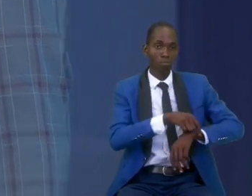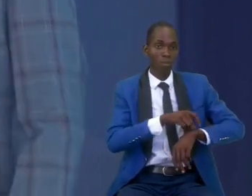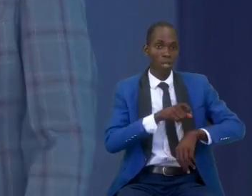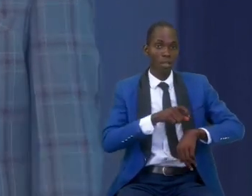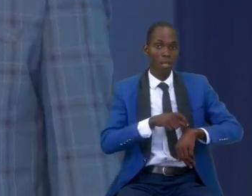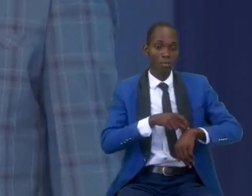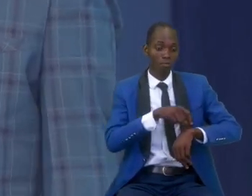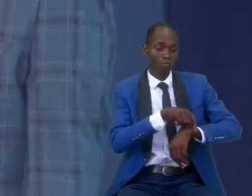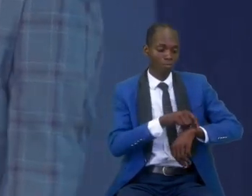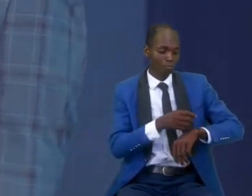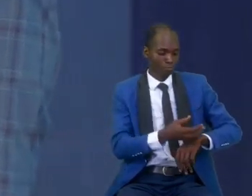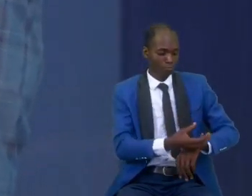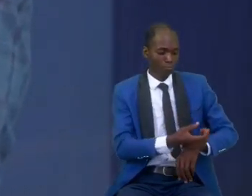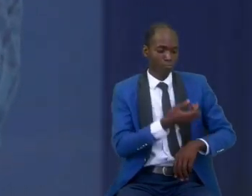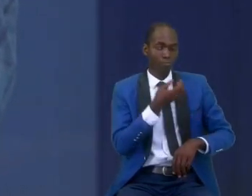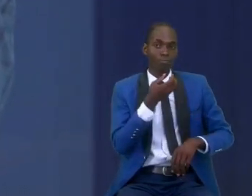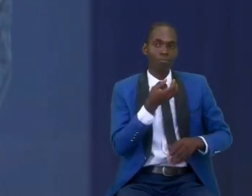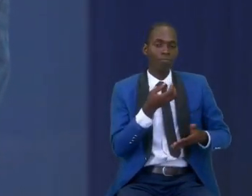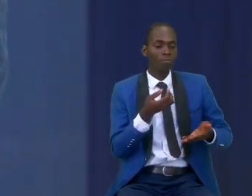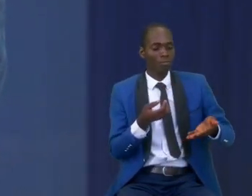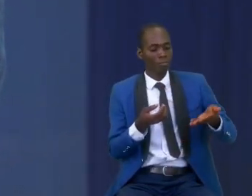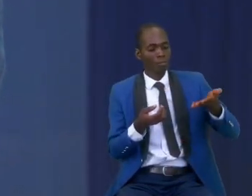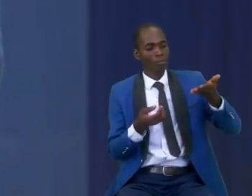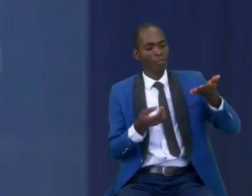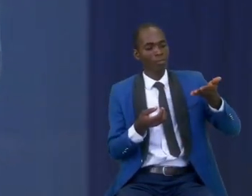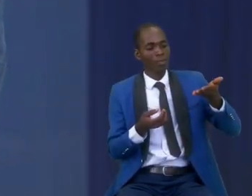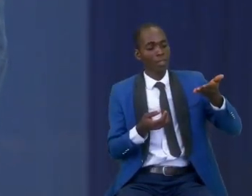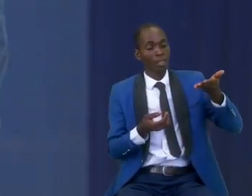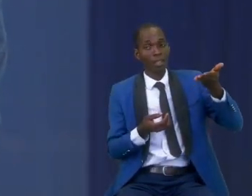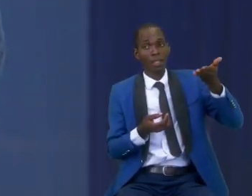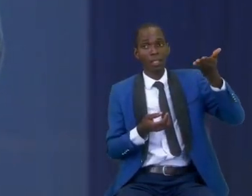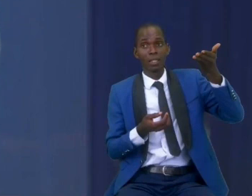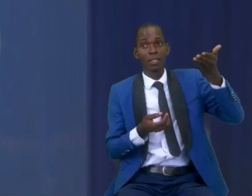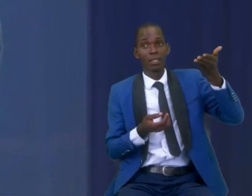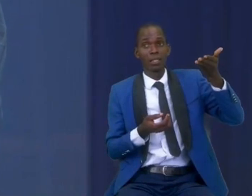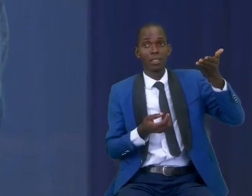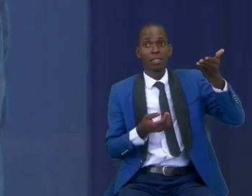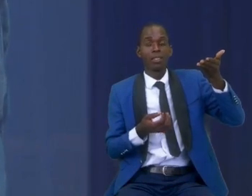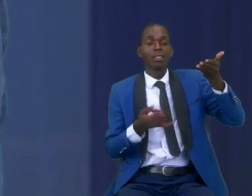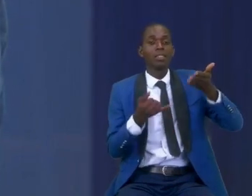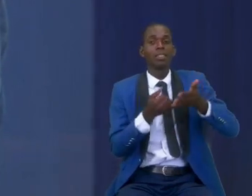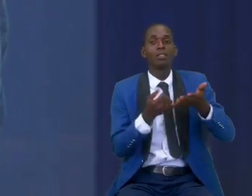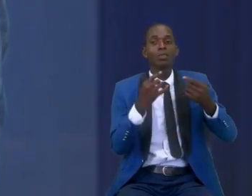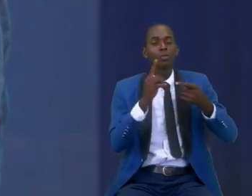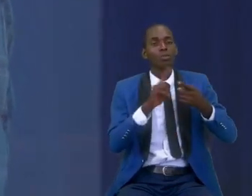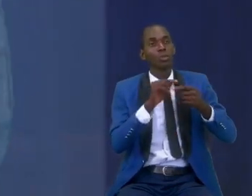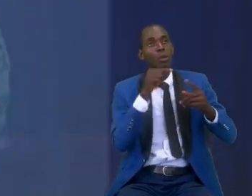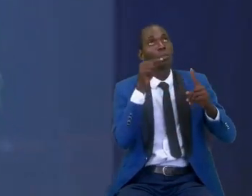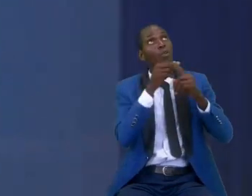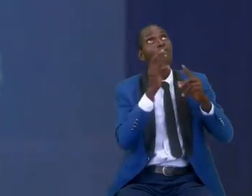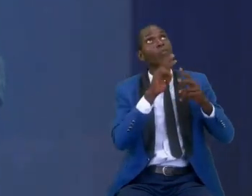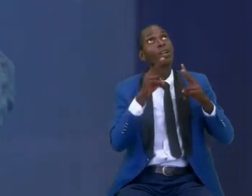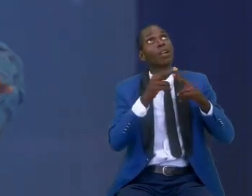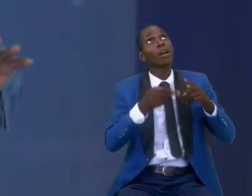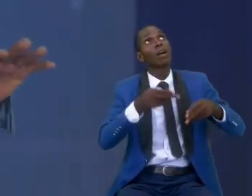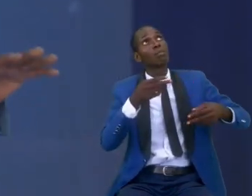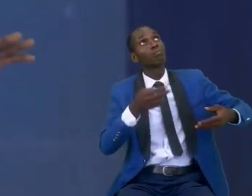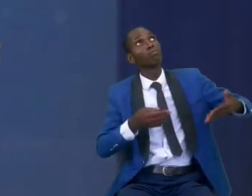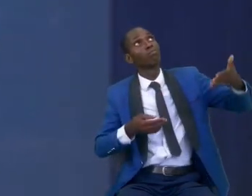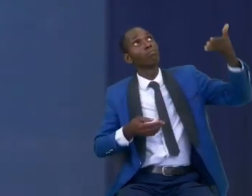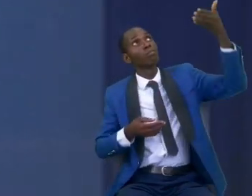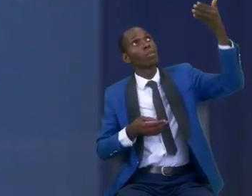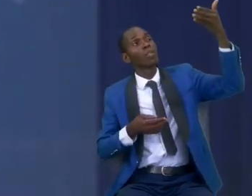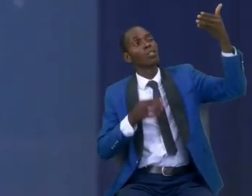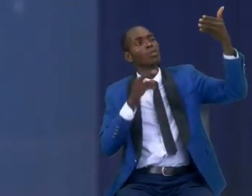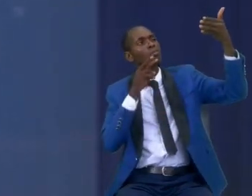lift it up, it comes to a point so high, you look, you cannot see. You go